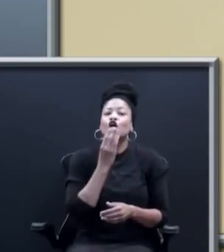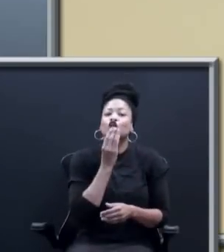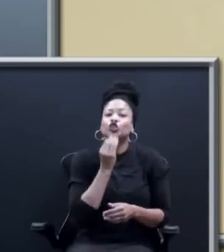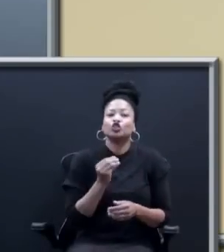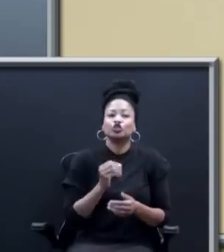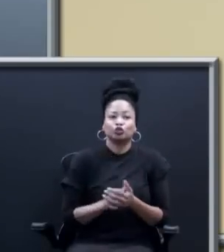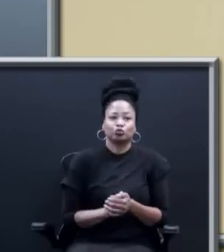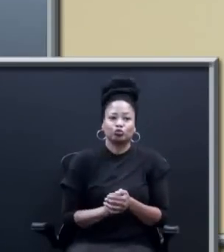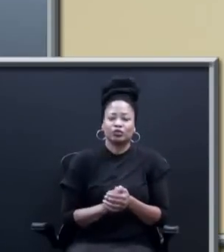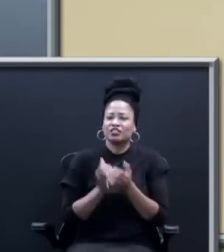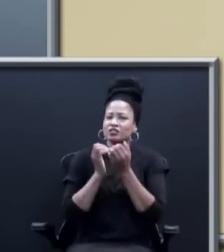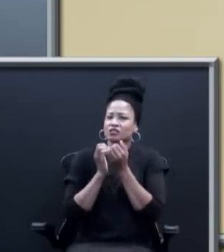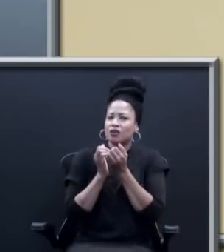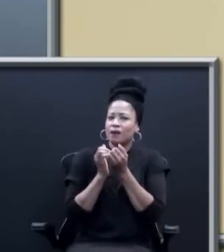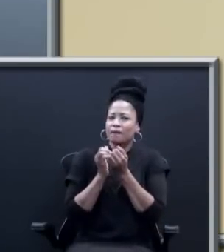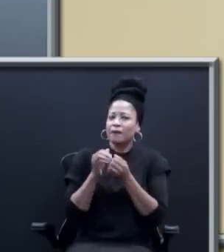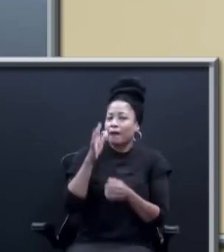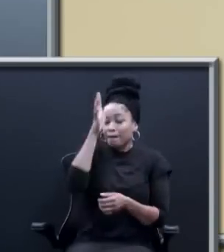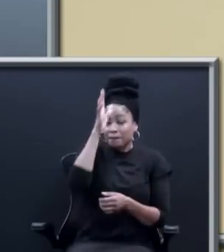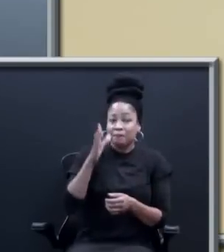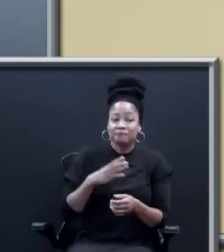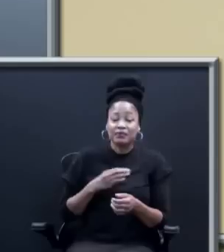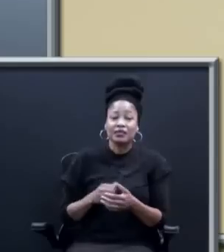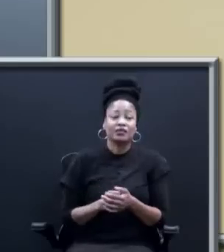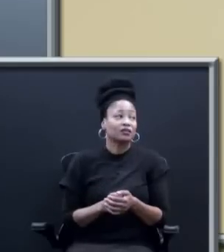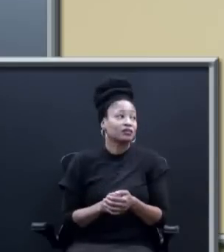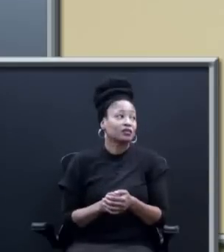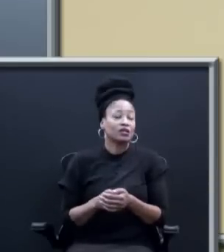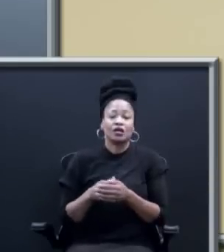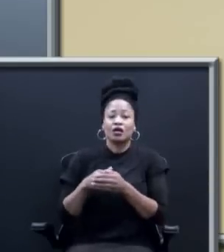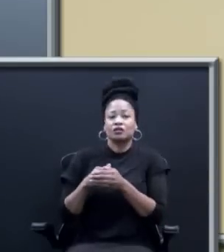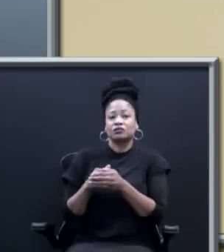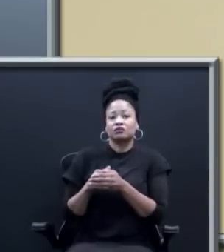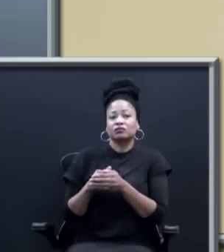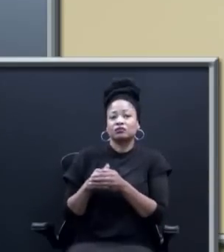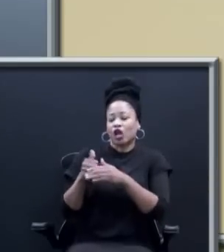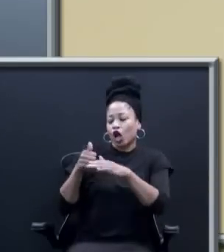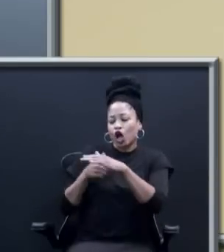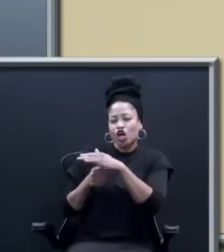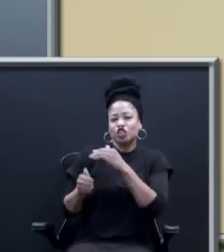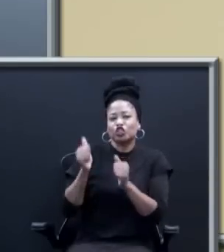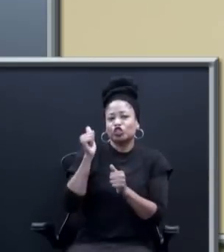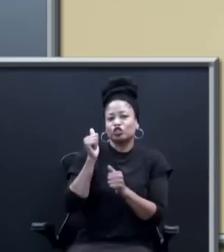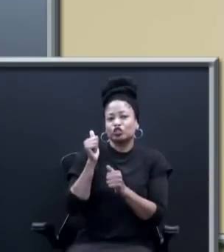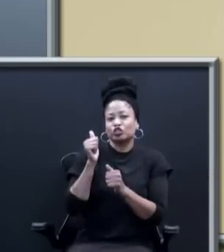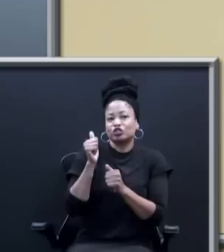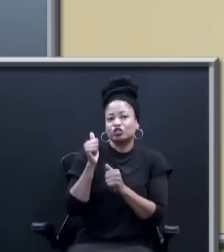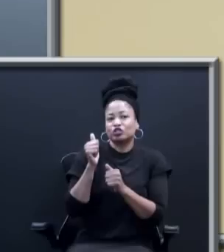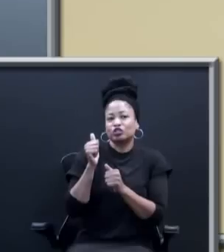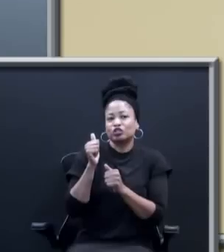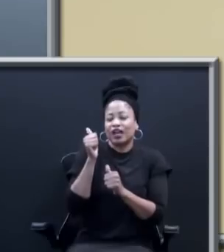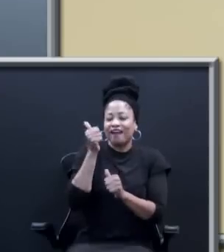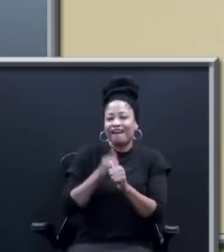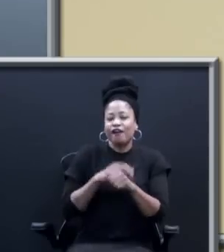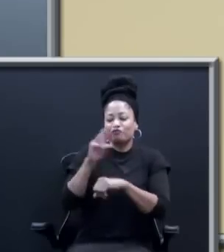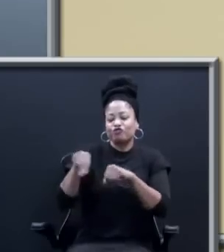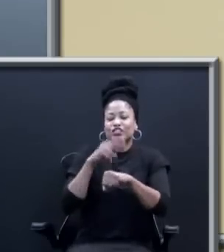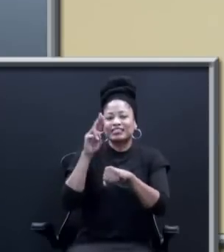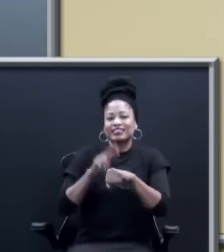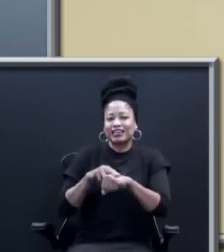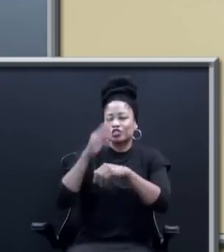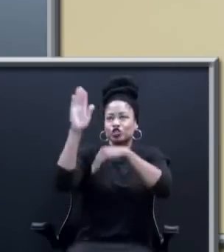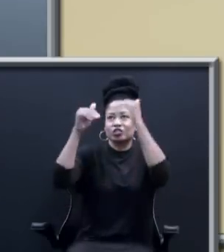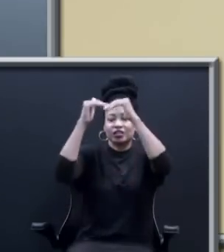men out of every nation under heaven. I must be reading this wrong. There was dwelling in Jerusalem